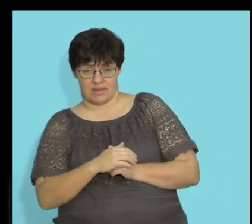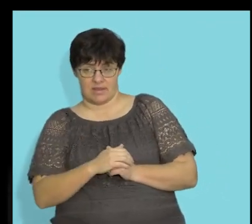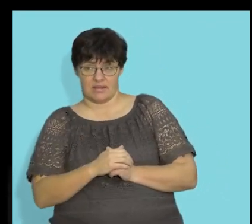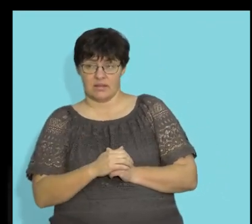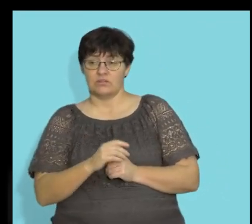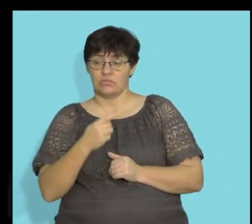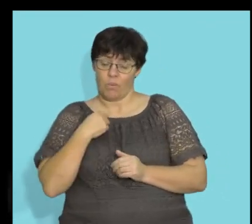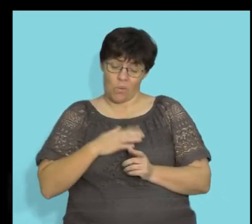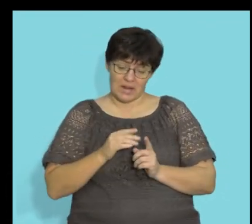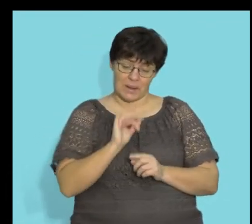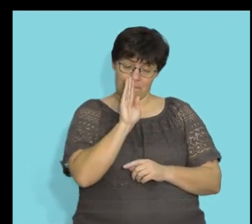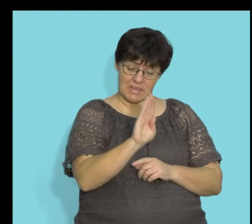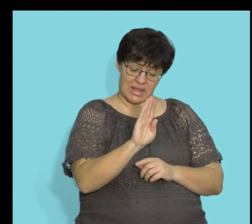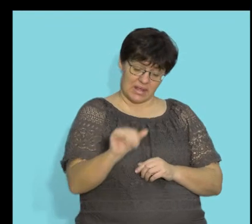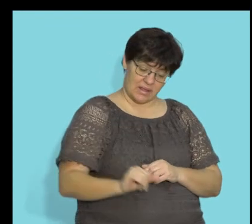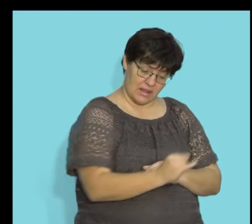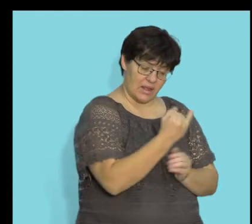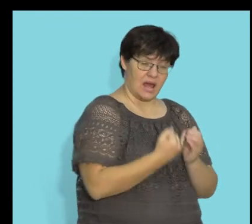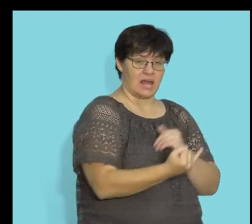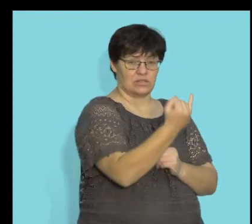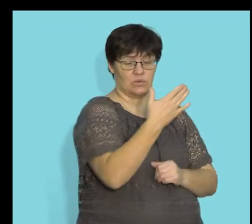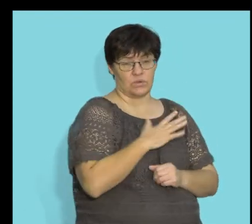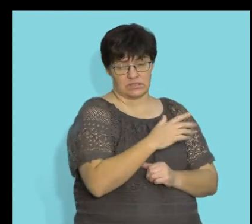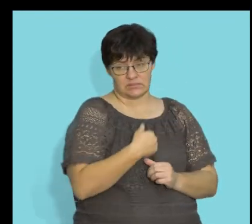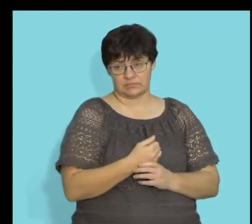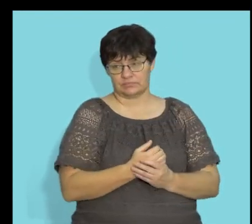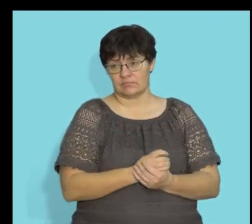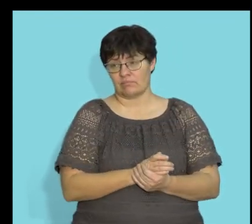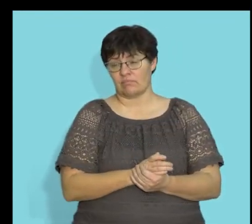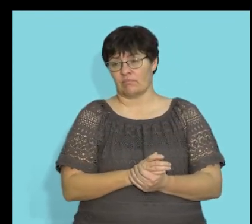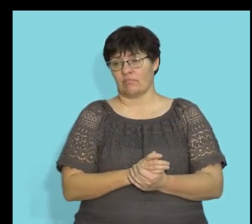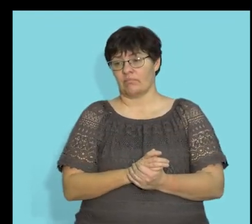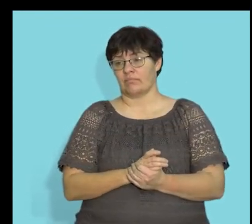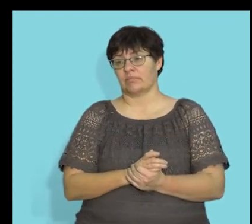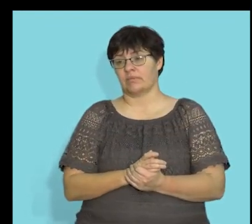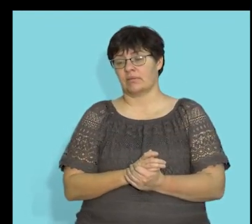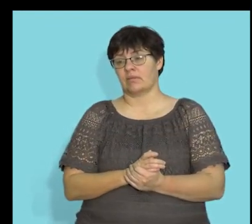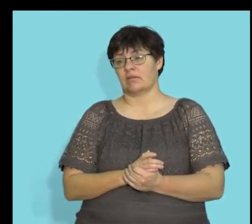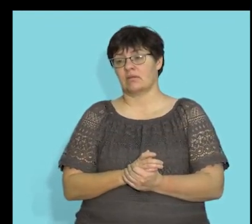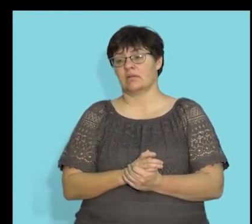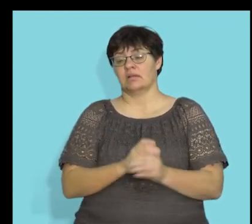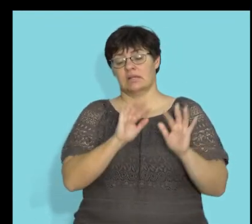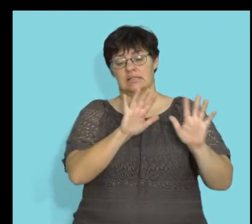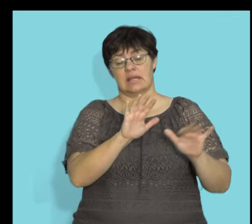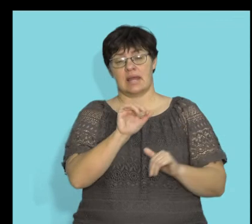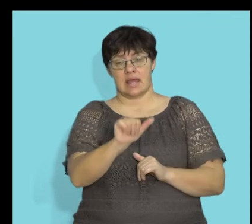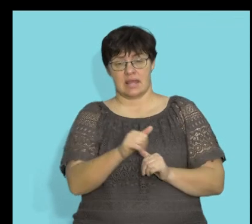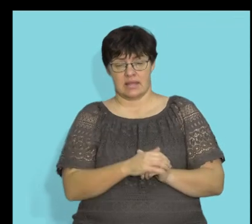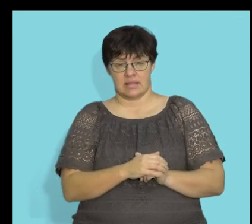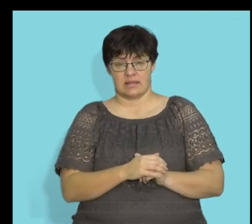whole goal is to get b by itself. So let's continue manipulating this equation. So I'm going to